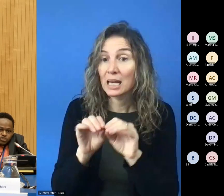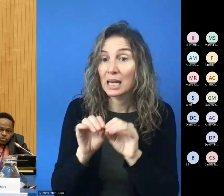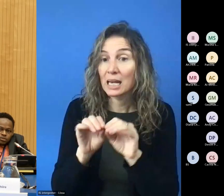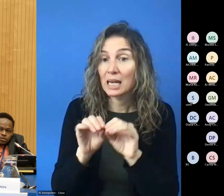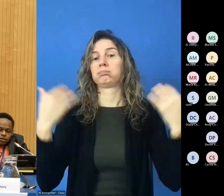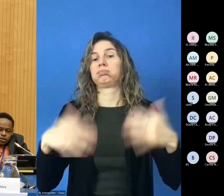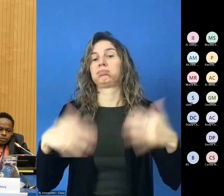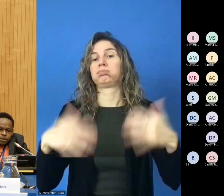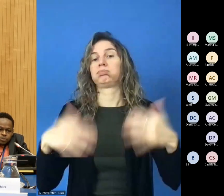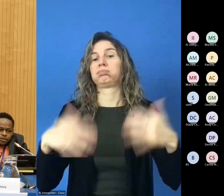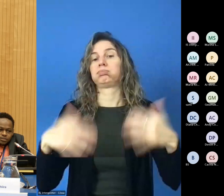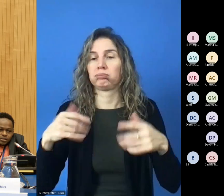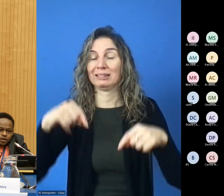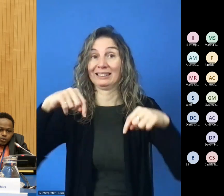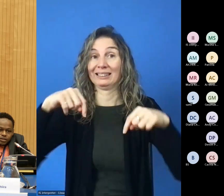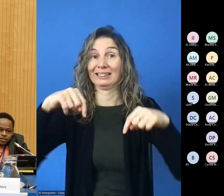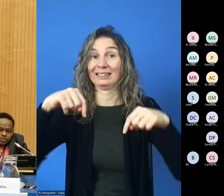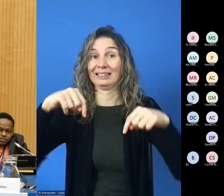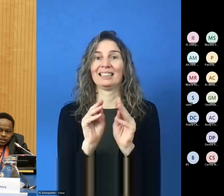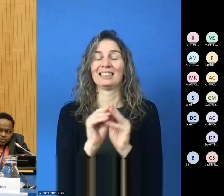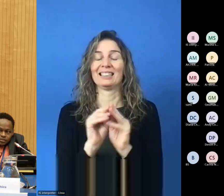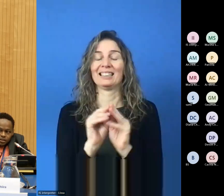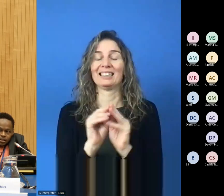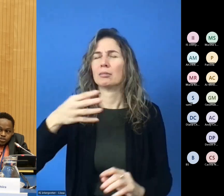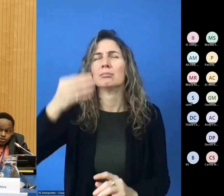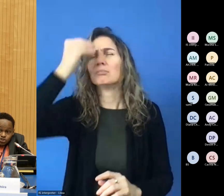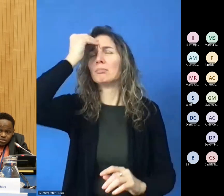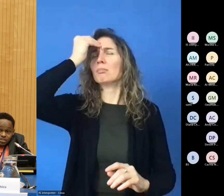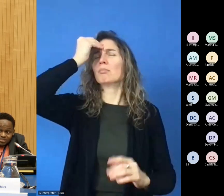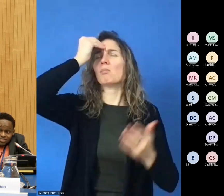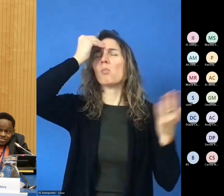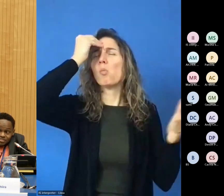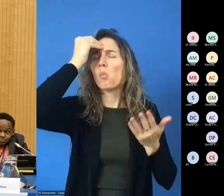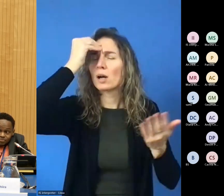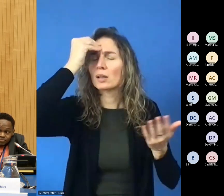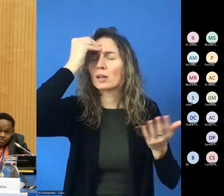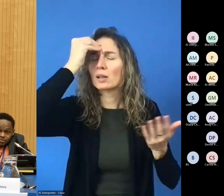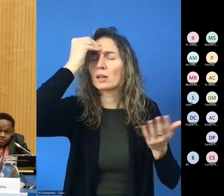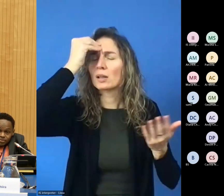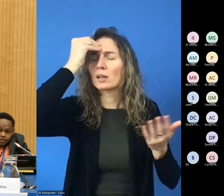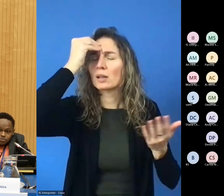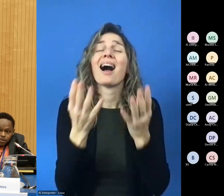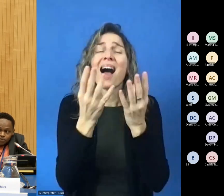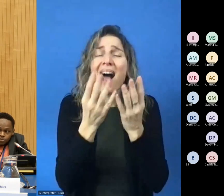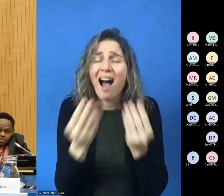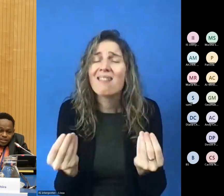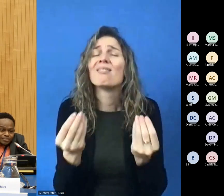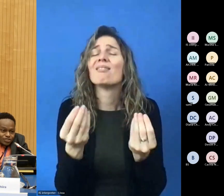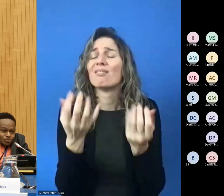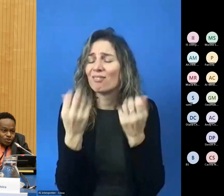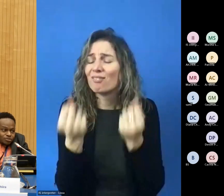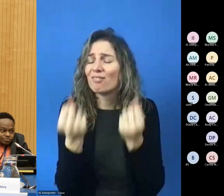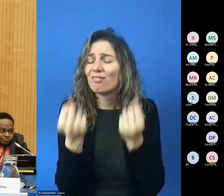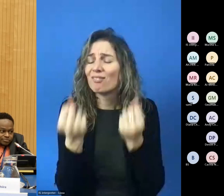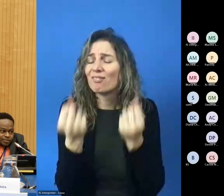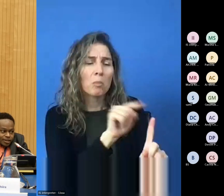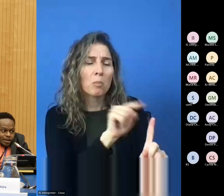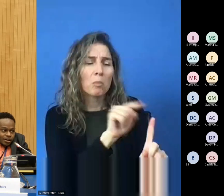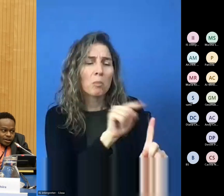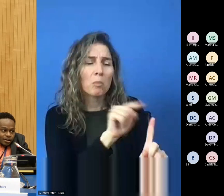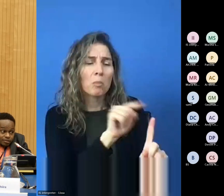me, this session, my biggest takeaway is that solutions exist, and platforms like ZeroCon,